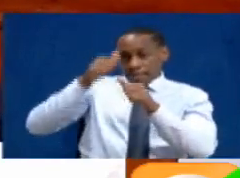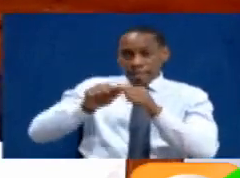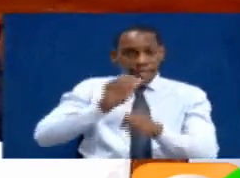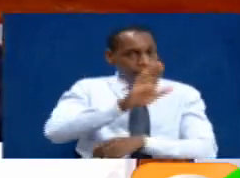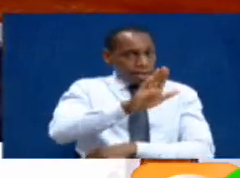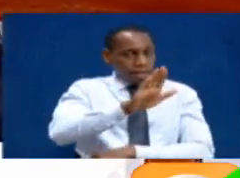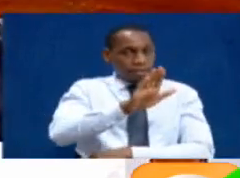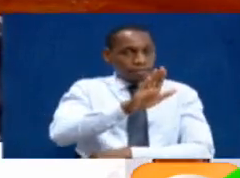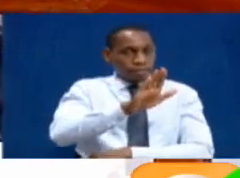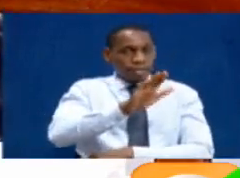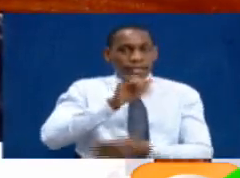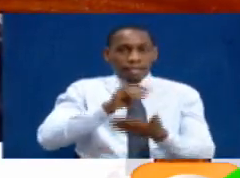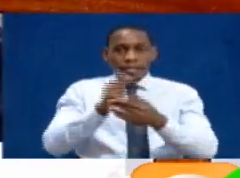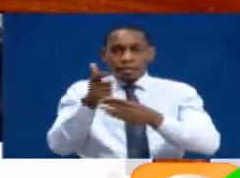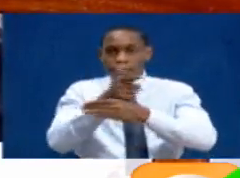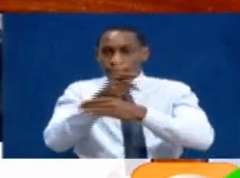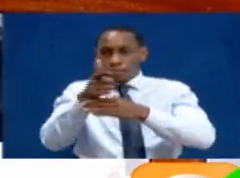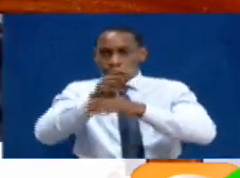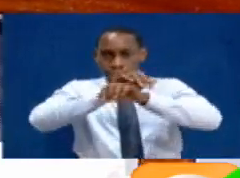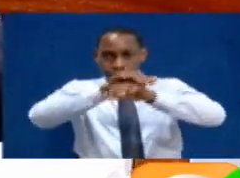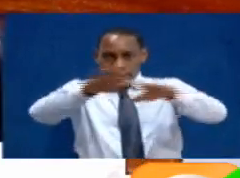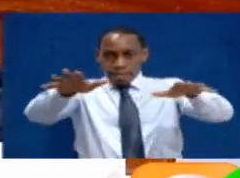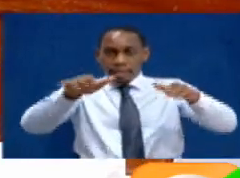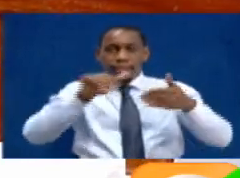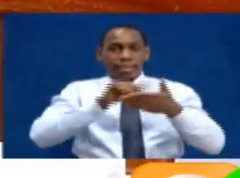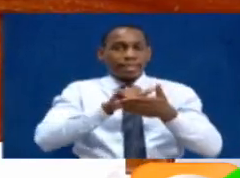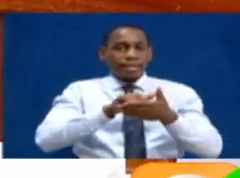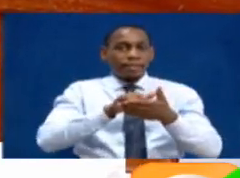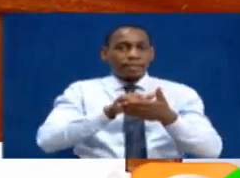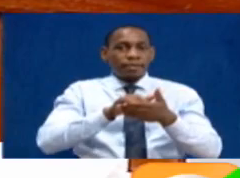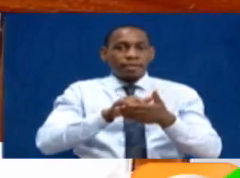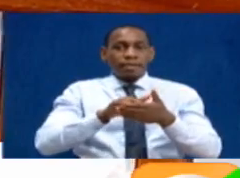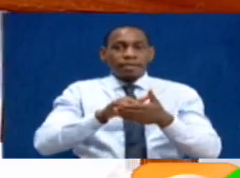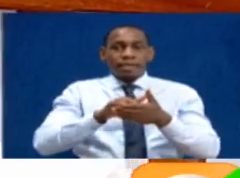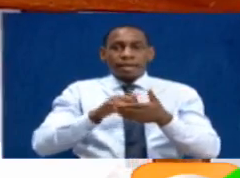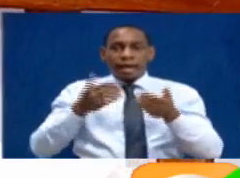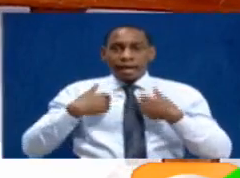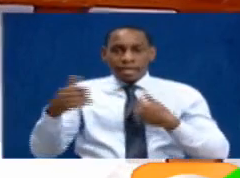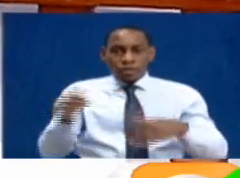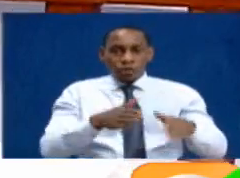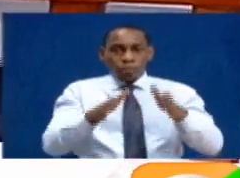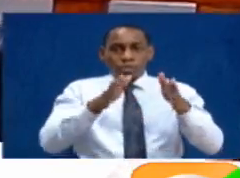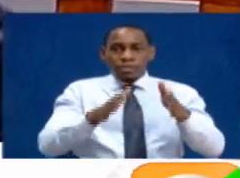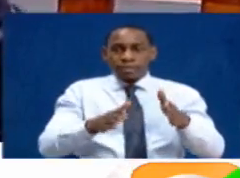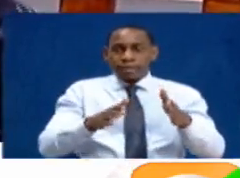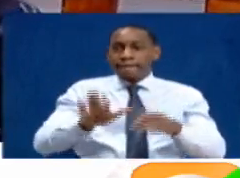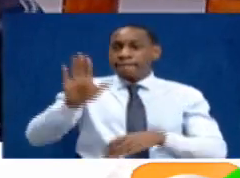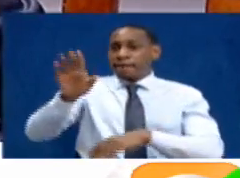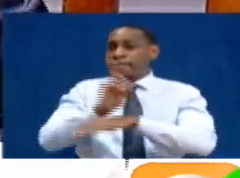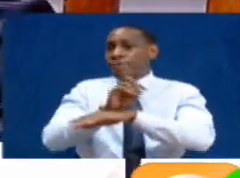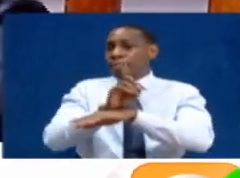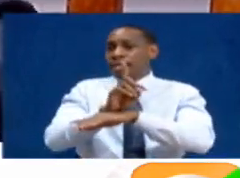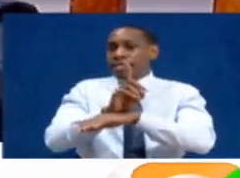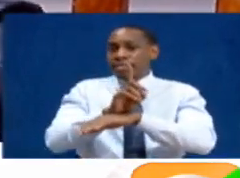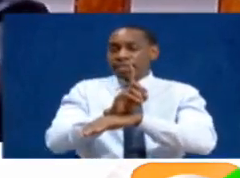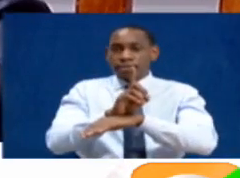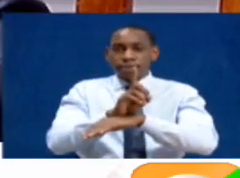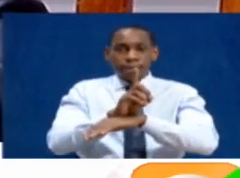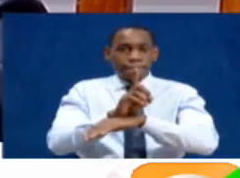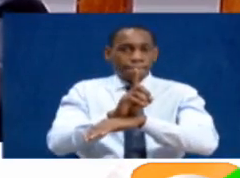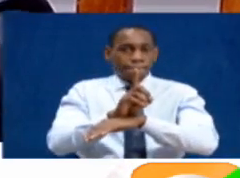him, and that clip has been going round, that he would have had a chance or opportunity of only 5 minutes to